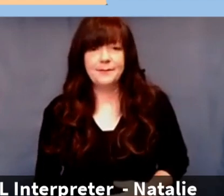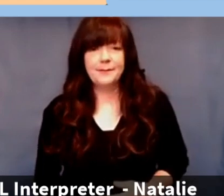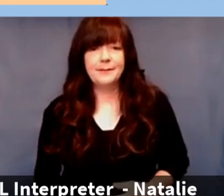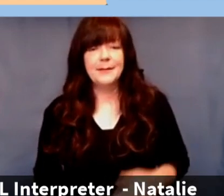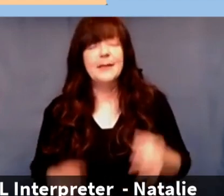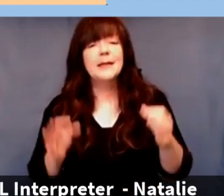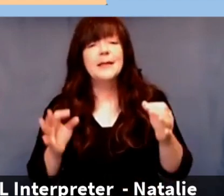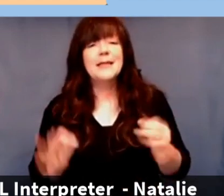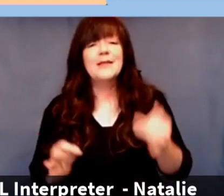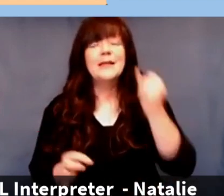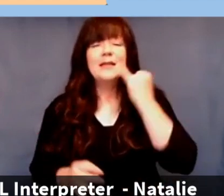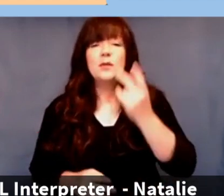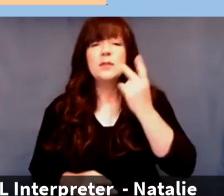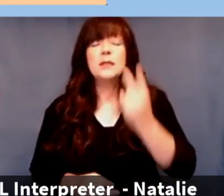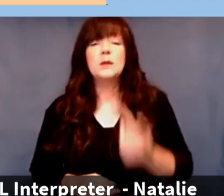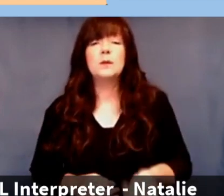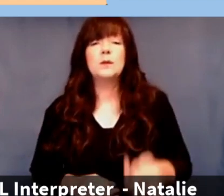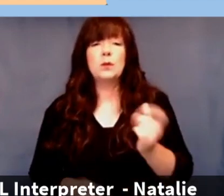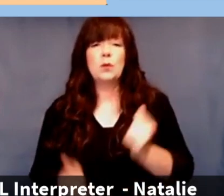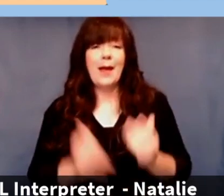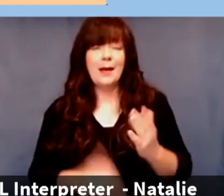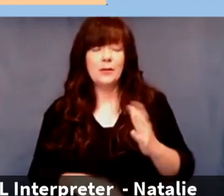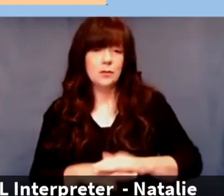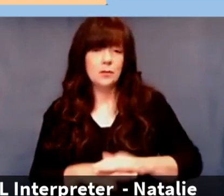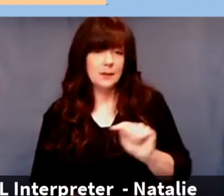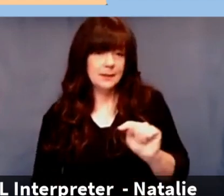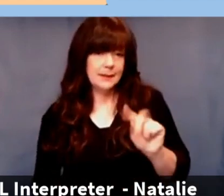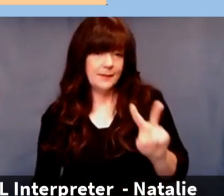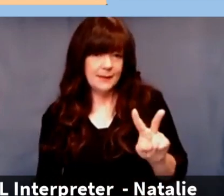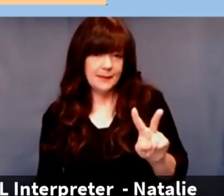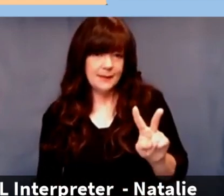like, when you see two actors on TV and there's,